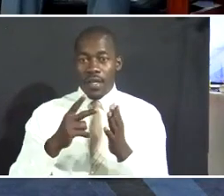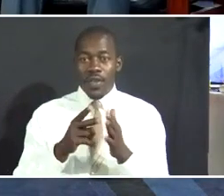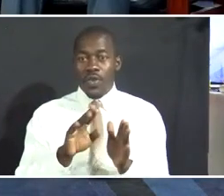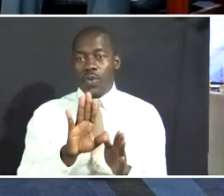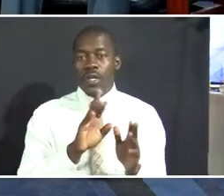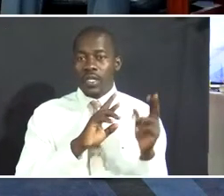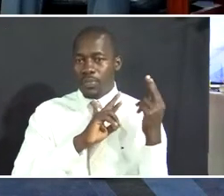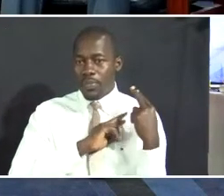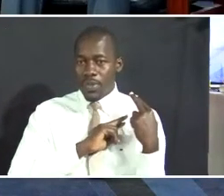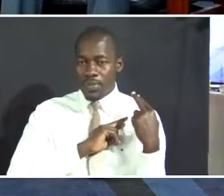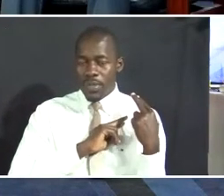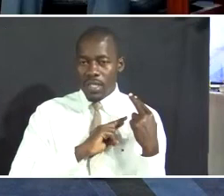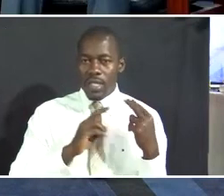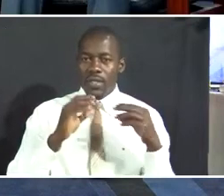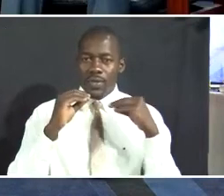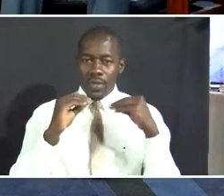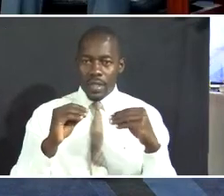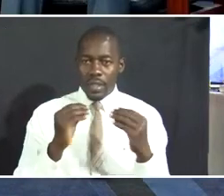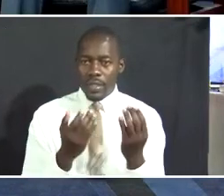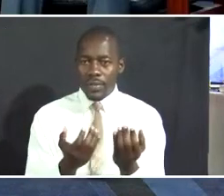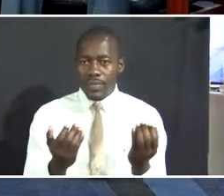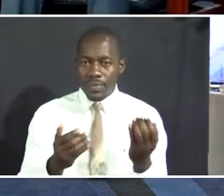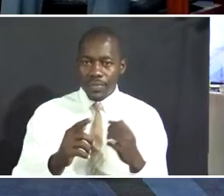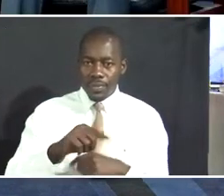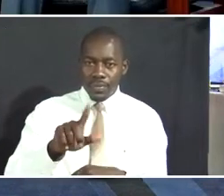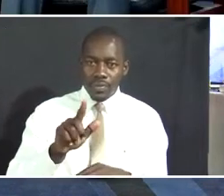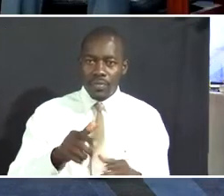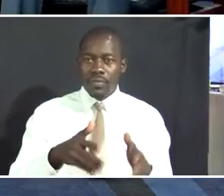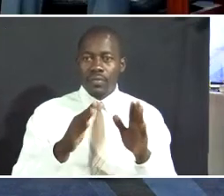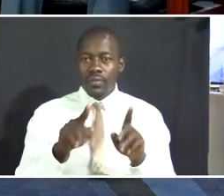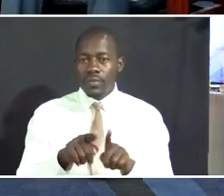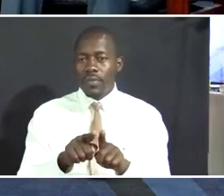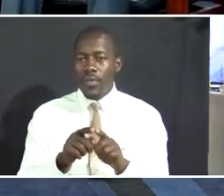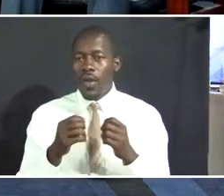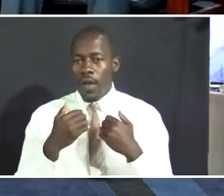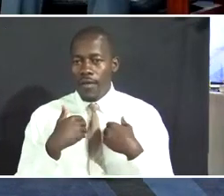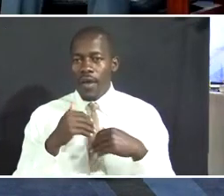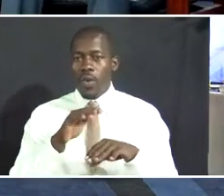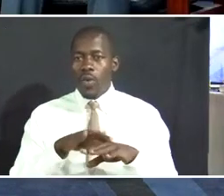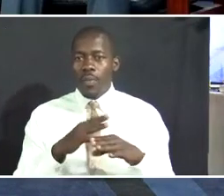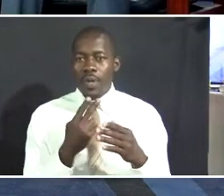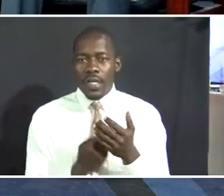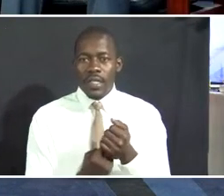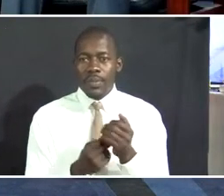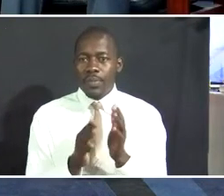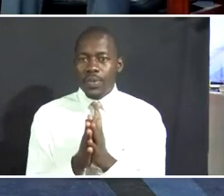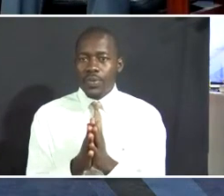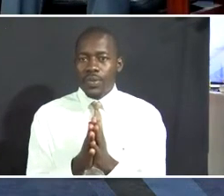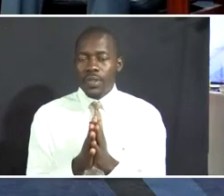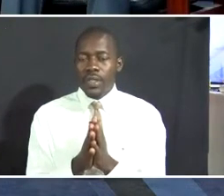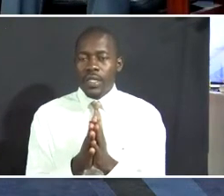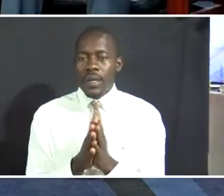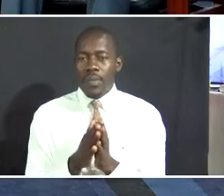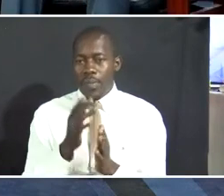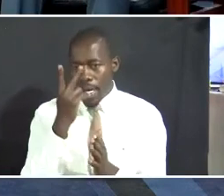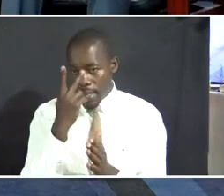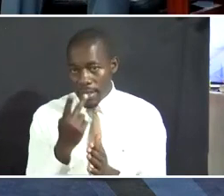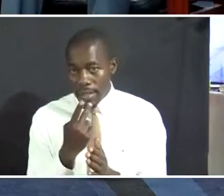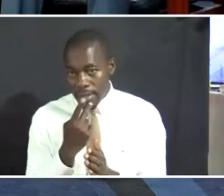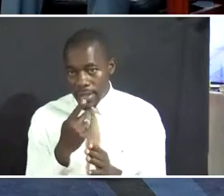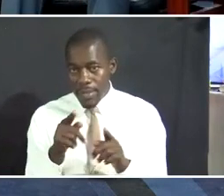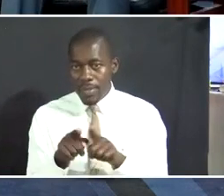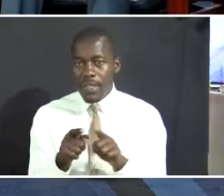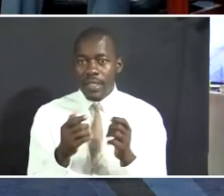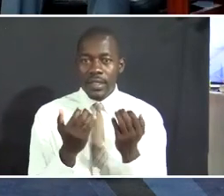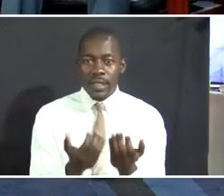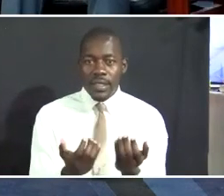strong partnership between teachers, parents, and the church members. But when we leave it to one person, one side, then you have a compromise. Number